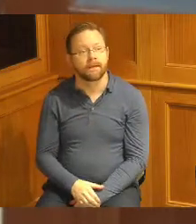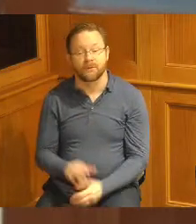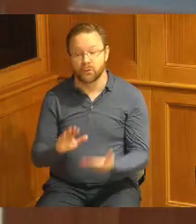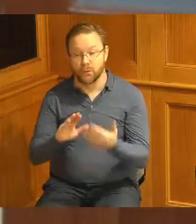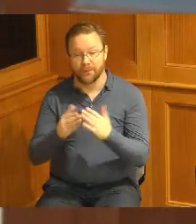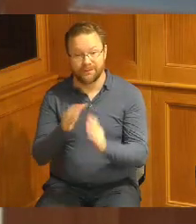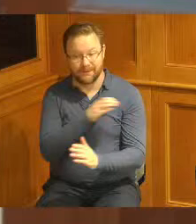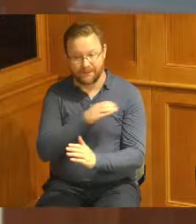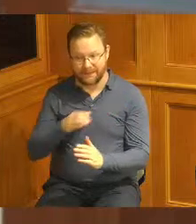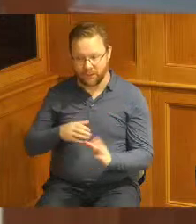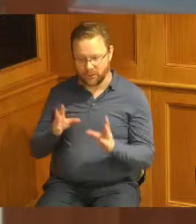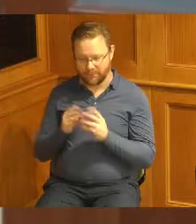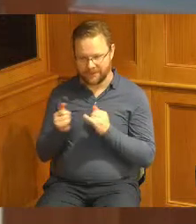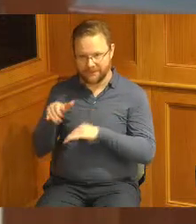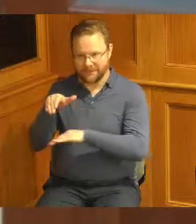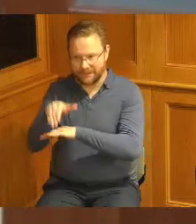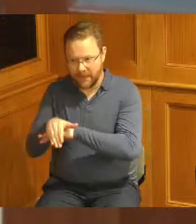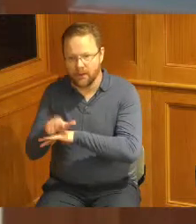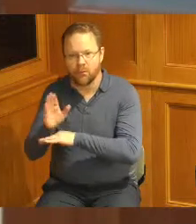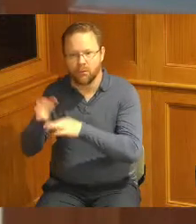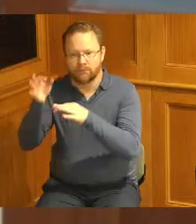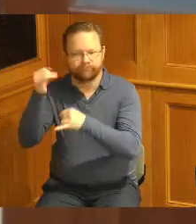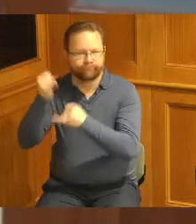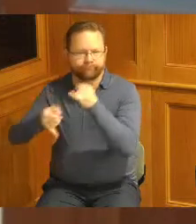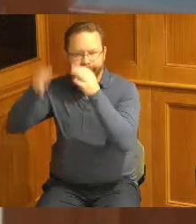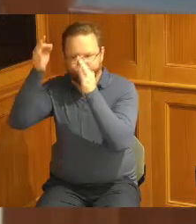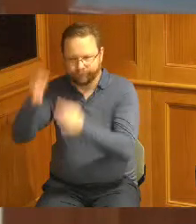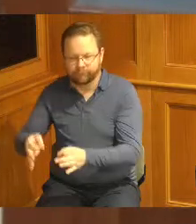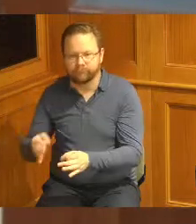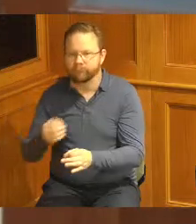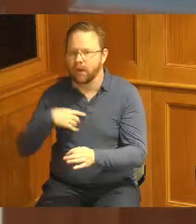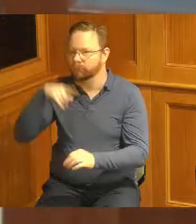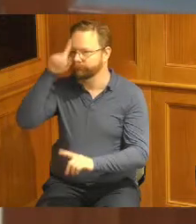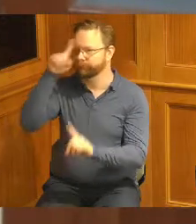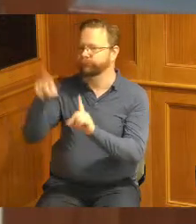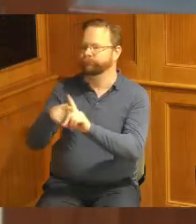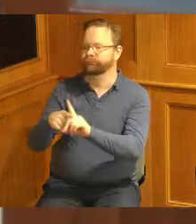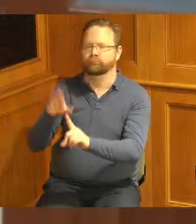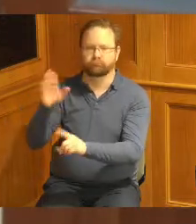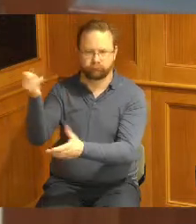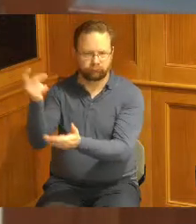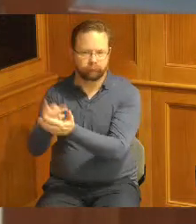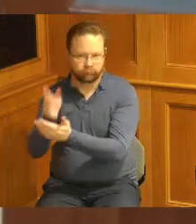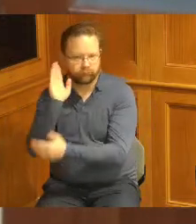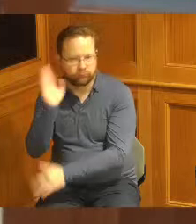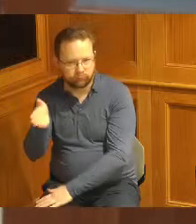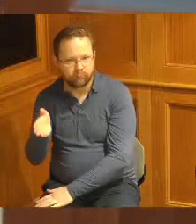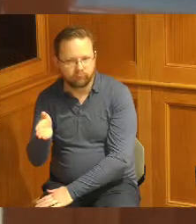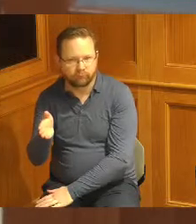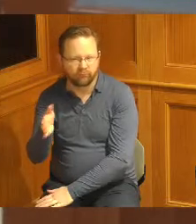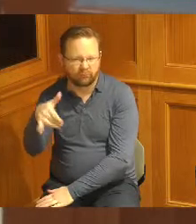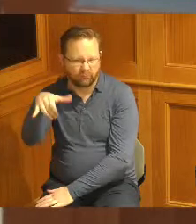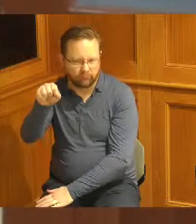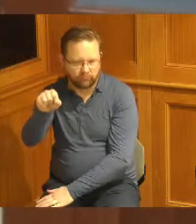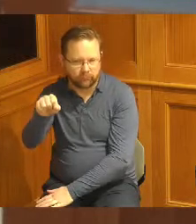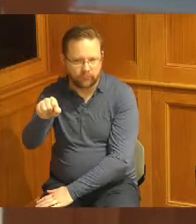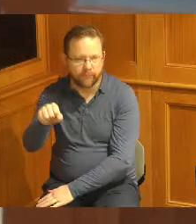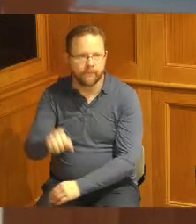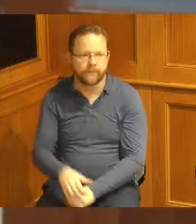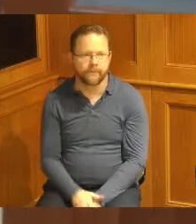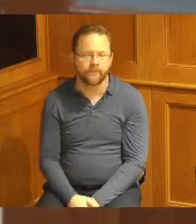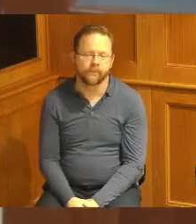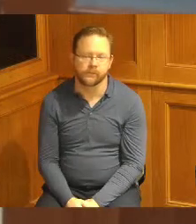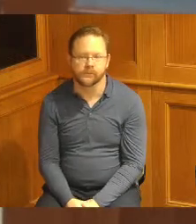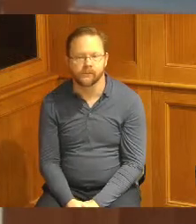council meets tonight to make the decision final. I'm very optimistic that will be a yes to approve the